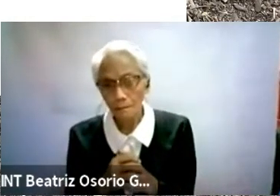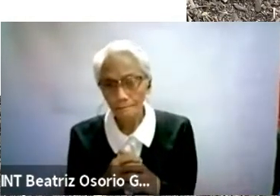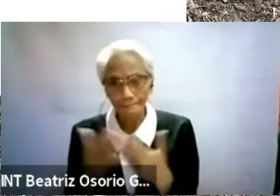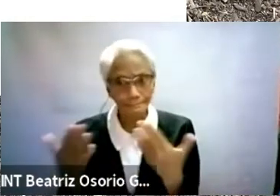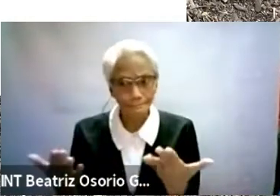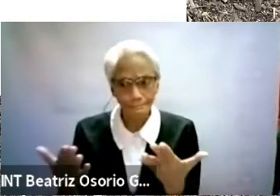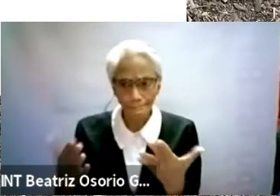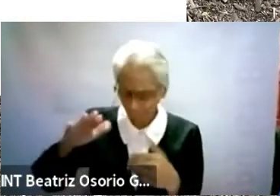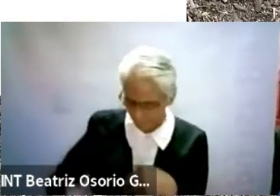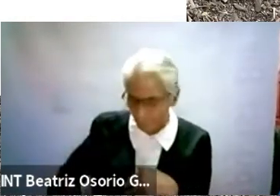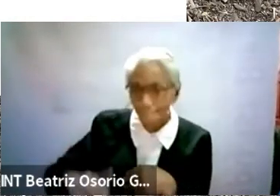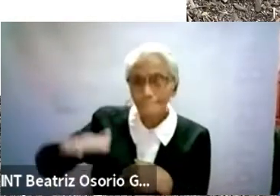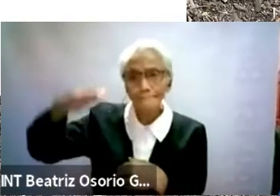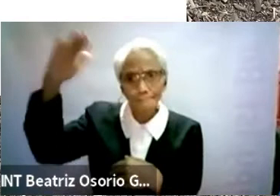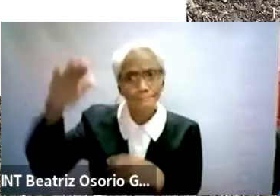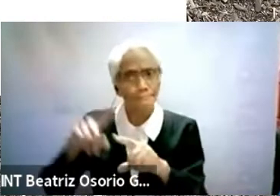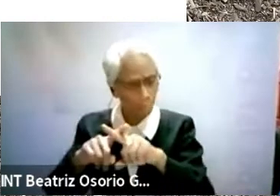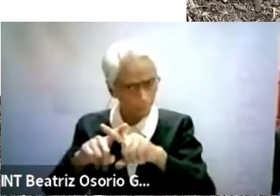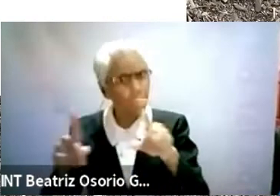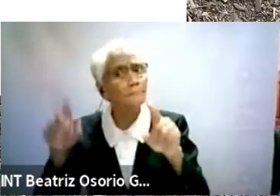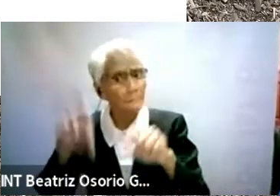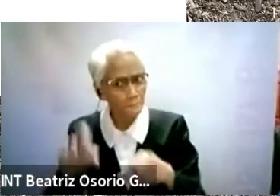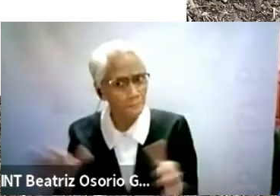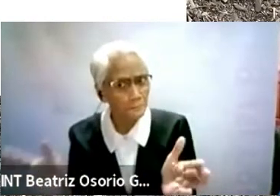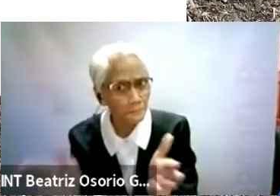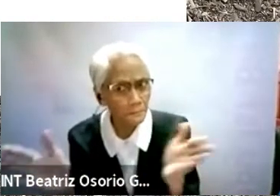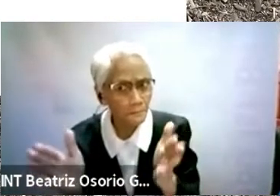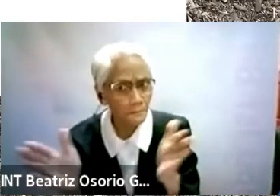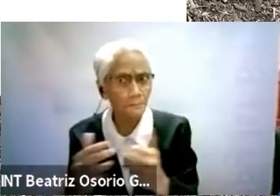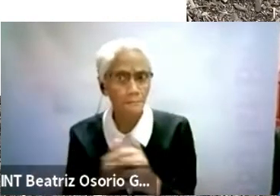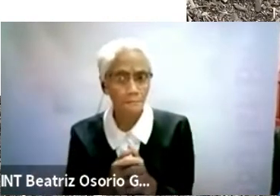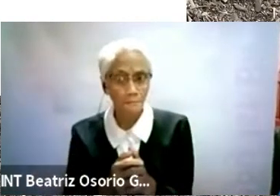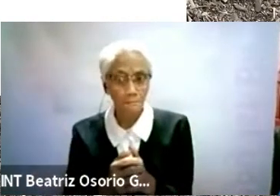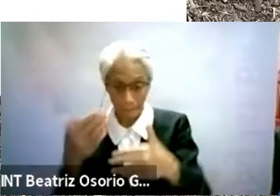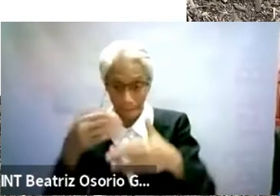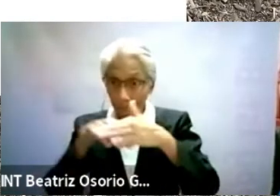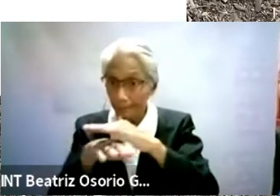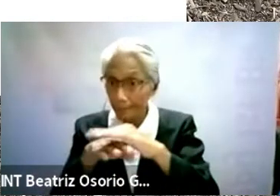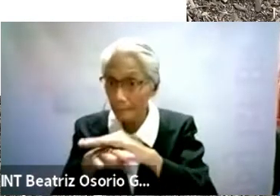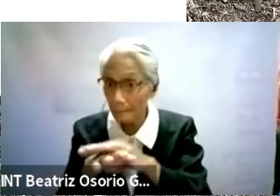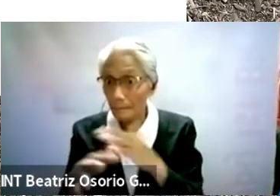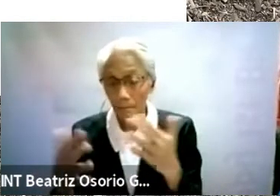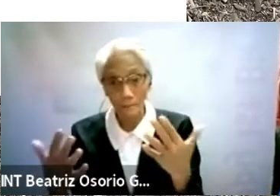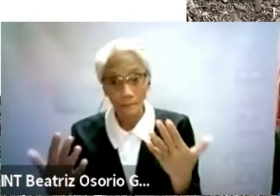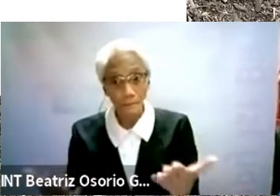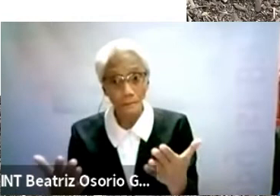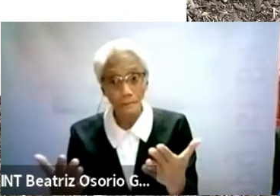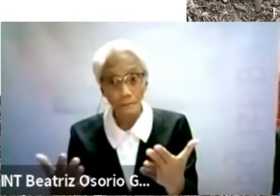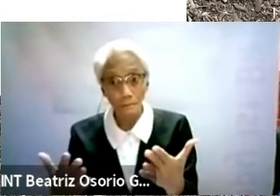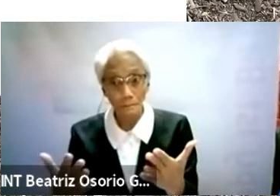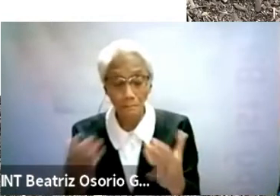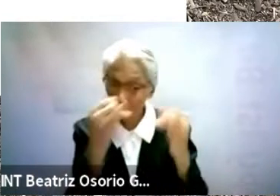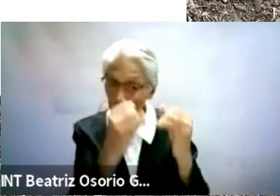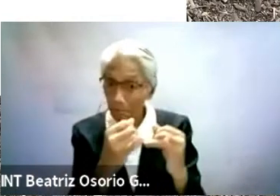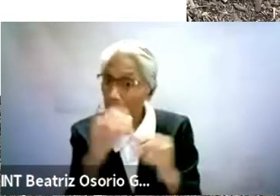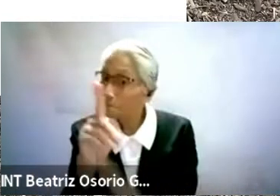childhood. But they should be enabled to be actors and, of course, rights holders in the digital environment